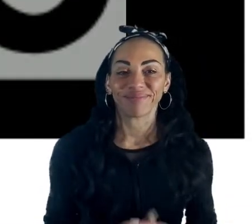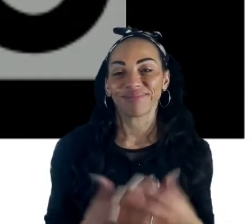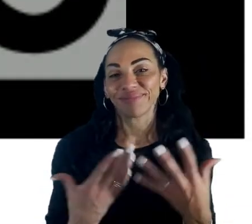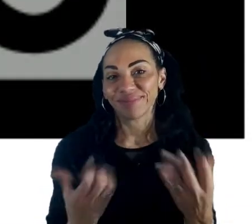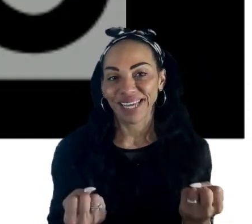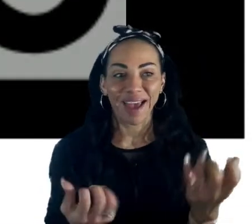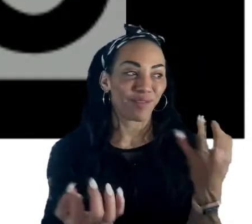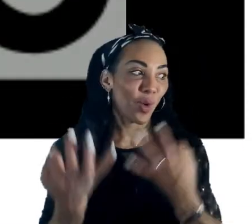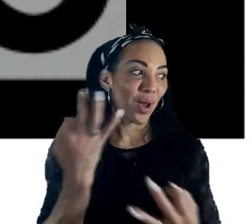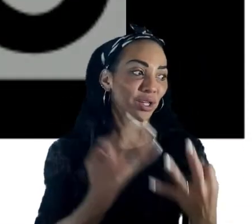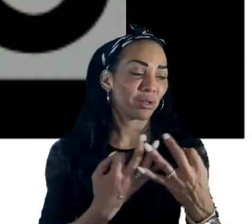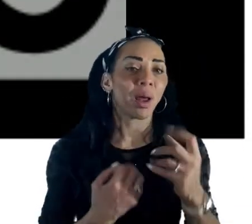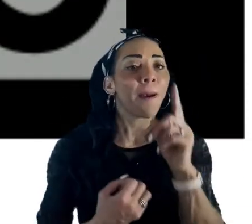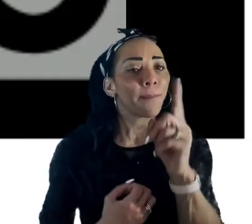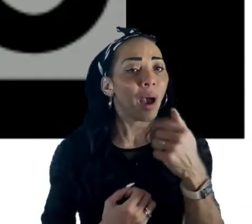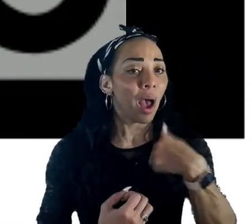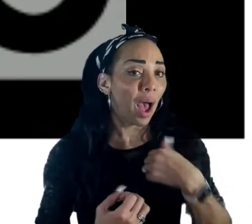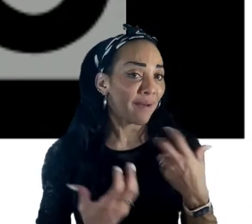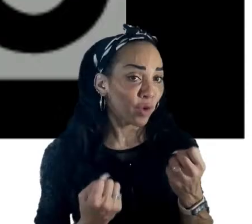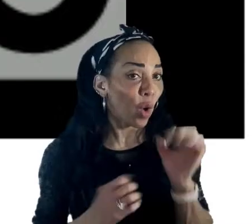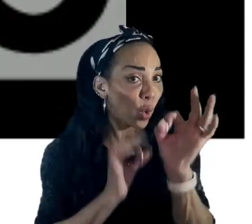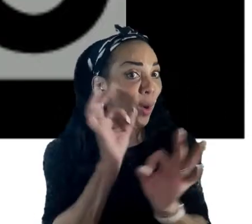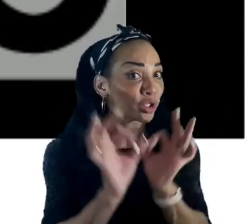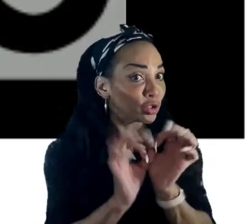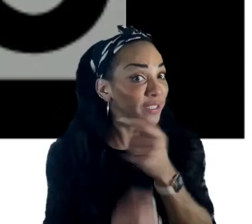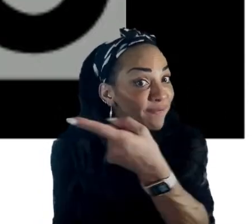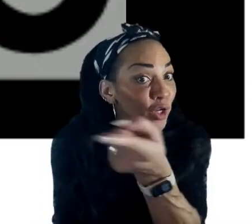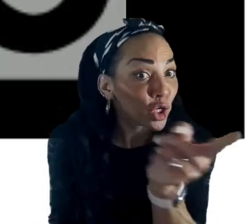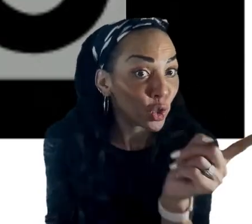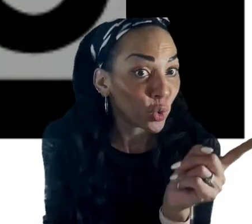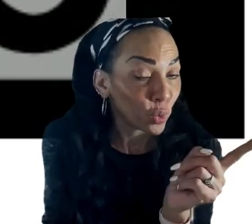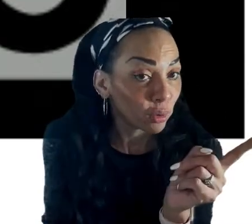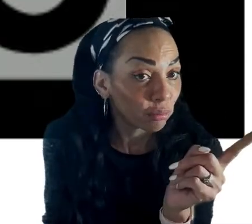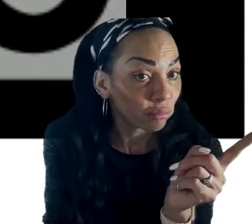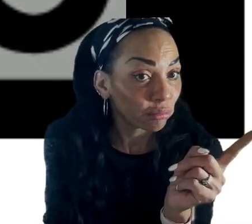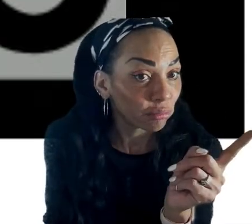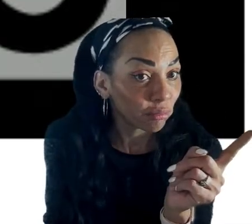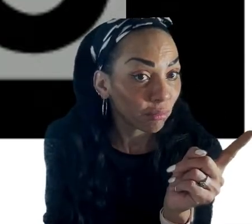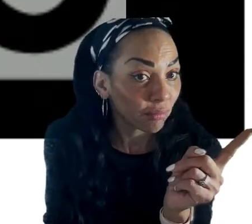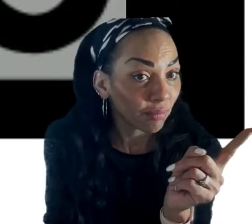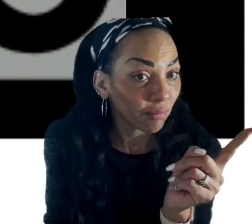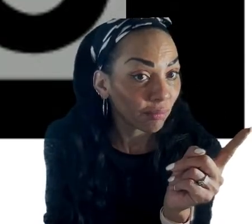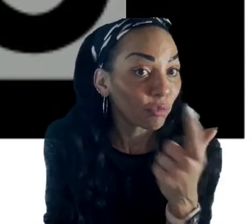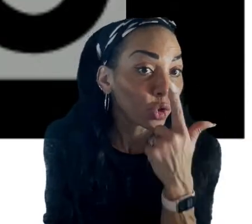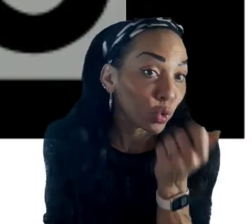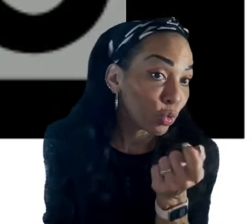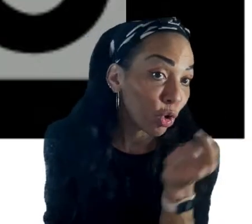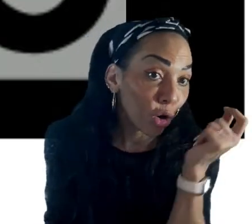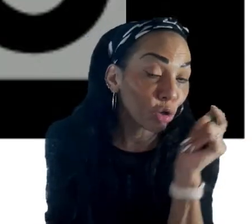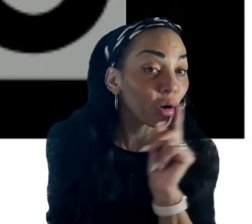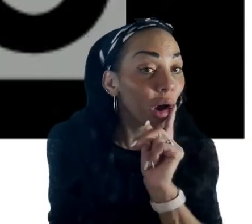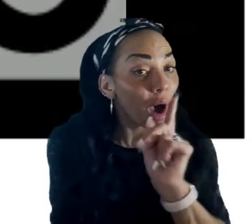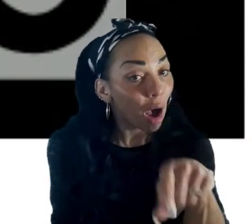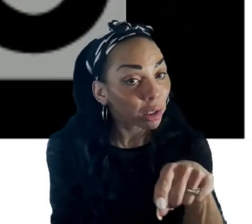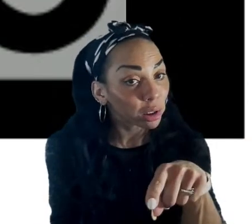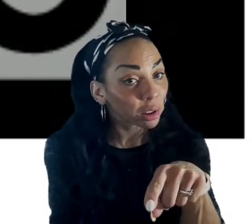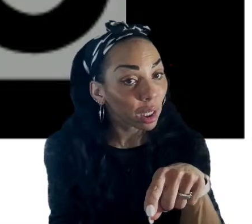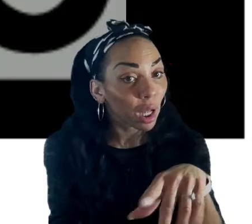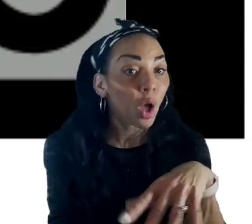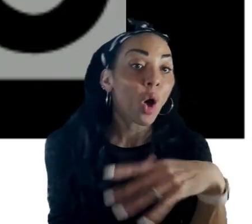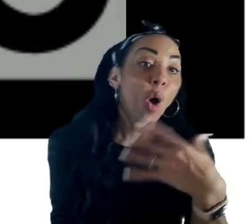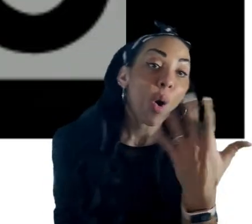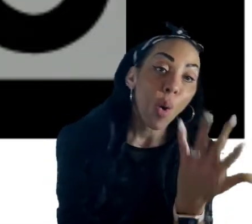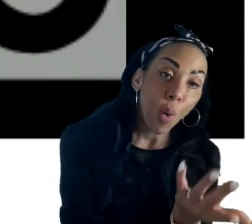but I've got some questions for you, which you could choose to answer, or you might have questions for